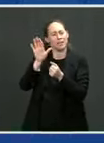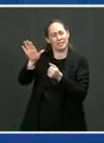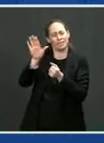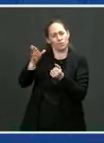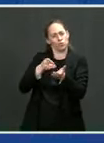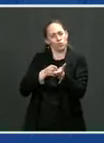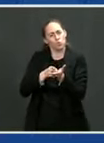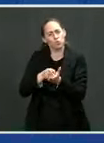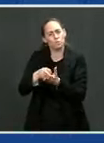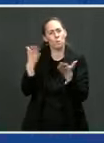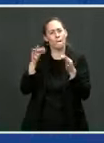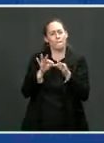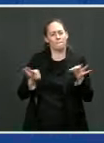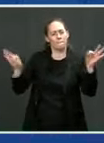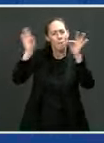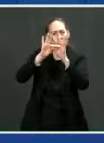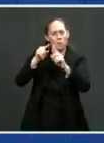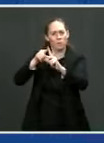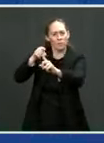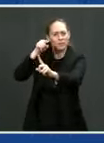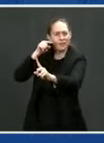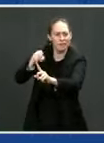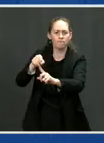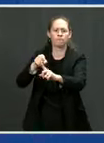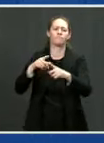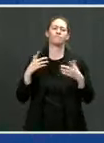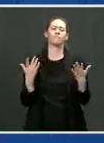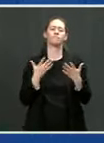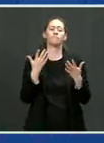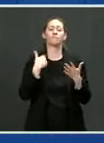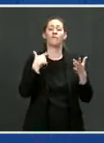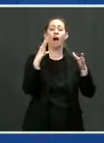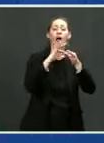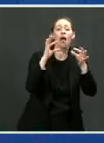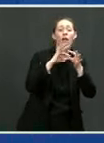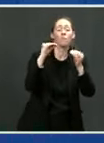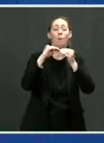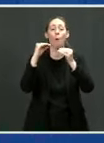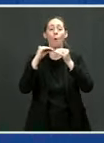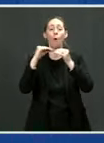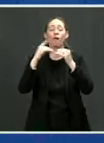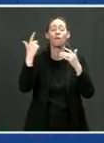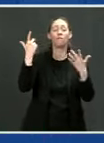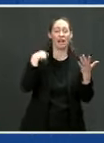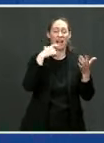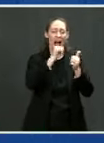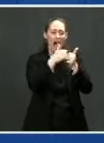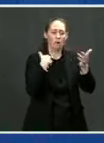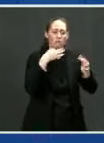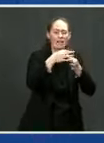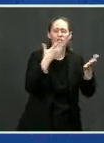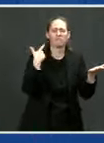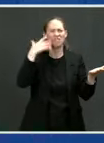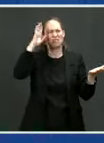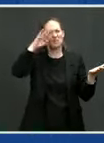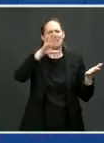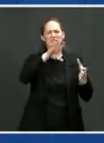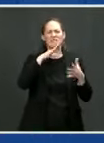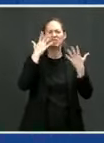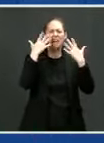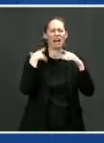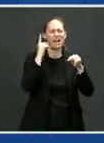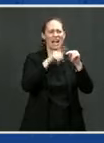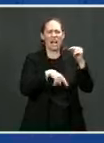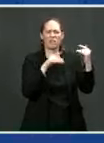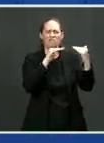no words are adequate. We can only imagine your sadness, but we hope it's a comfort to you that so many now